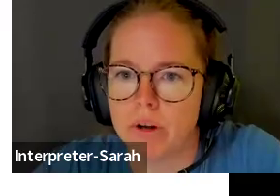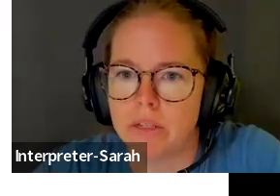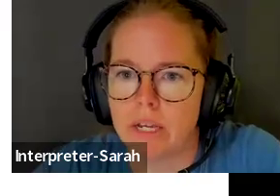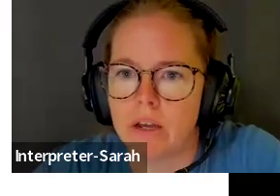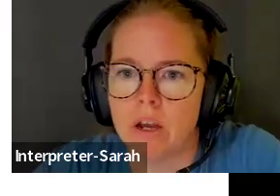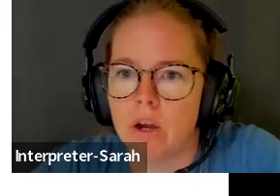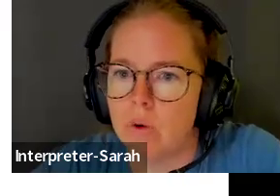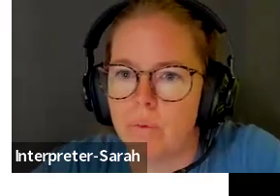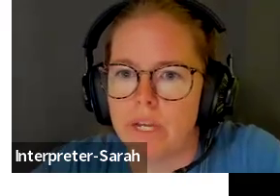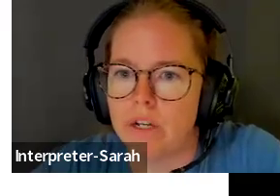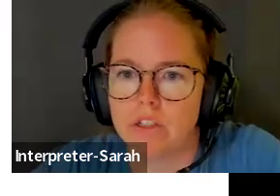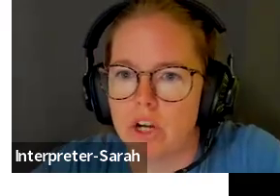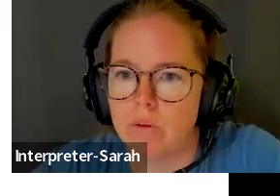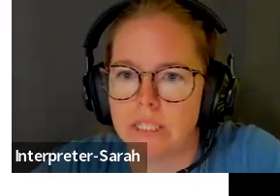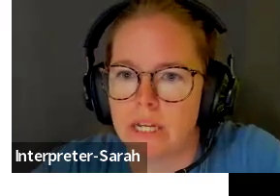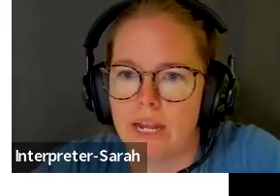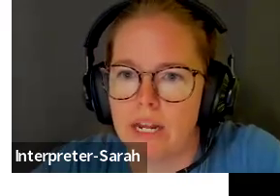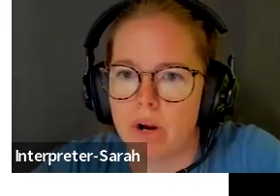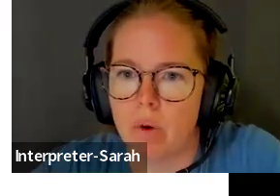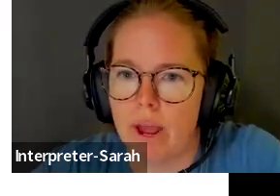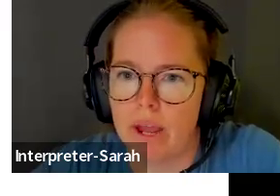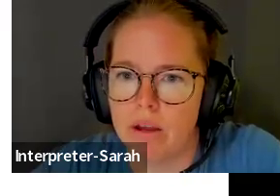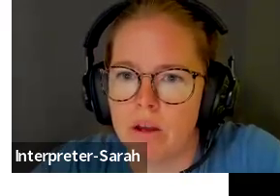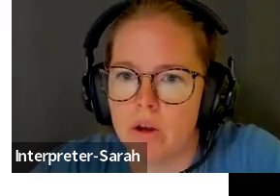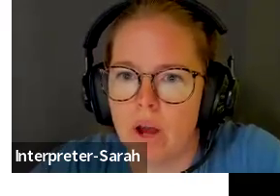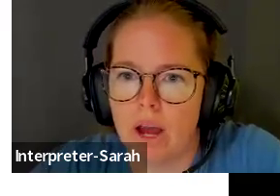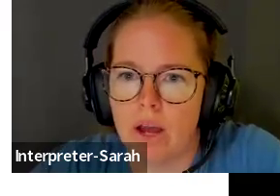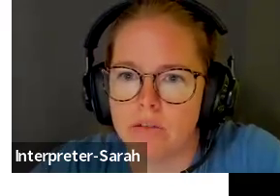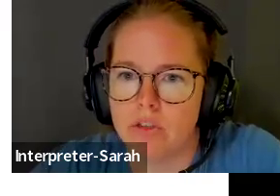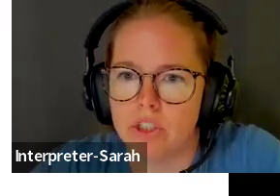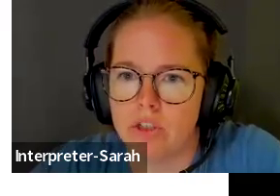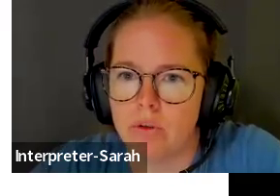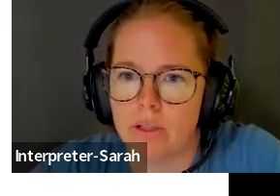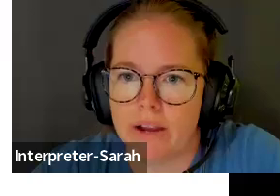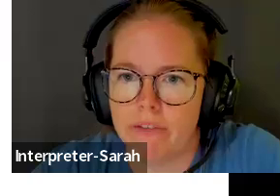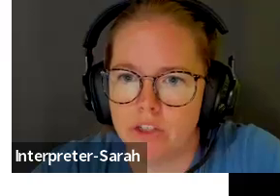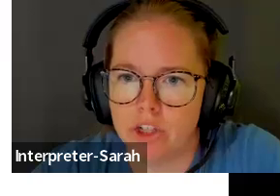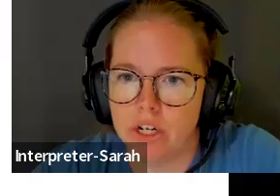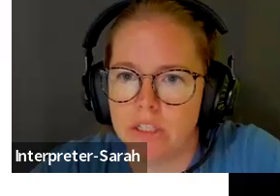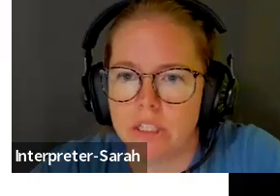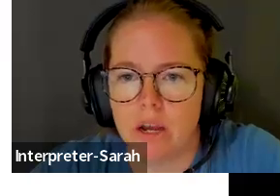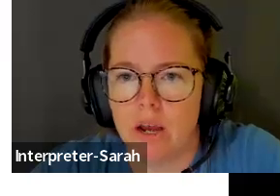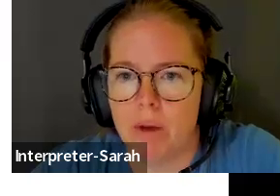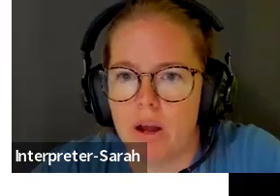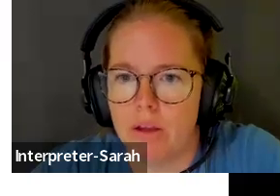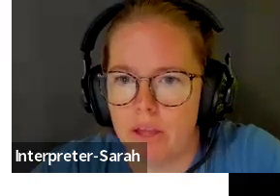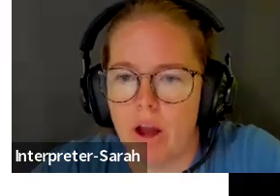Most importantly, we don't send anyone away due to lack of